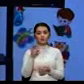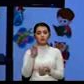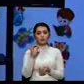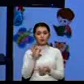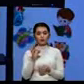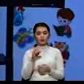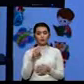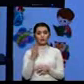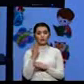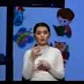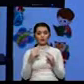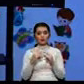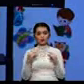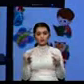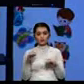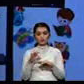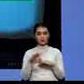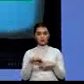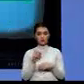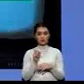va taxtacha olib kelishlarini buyurdi.